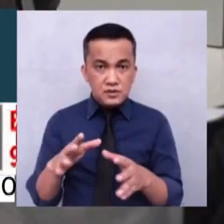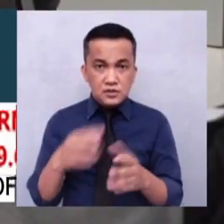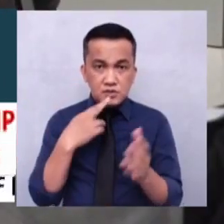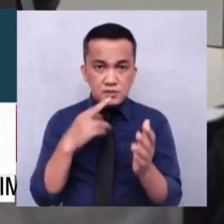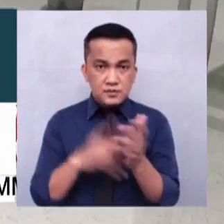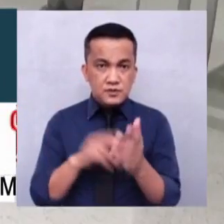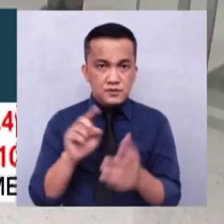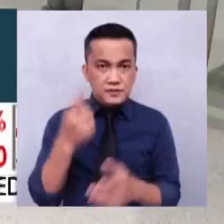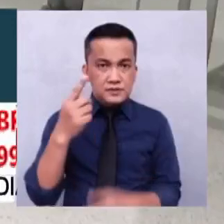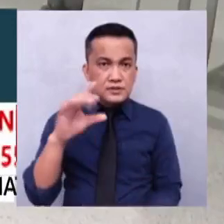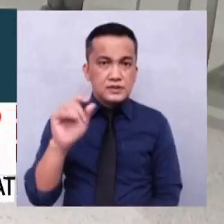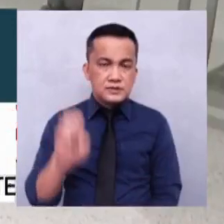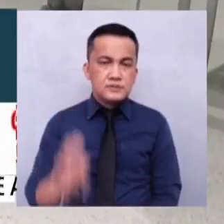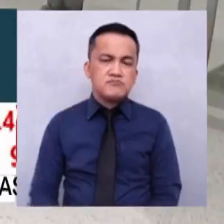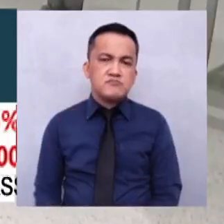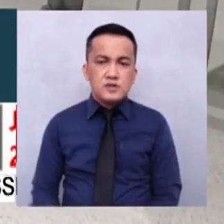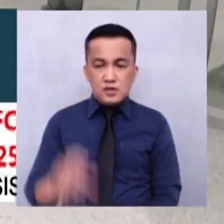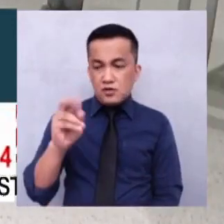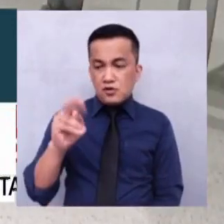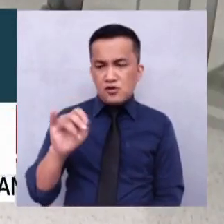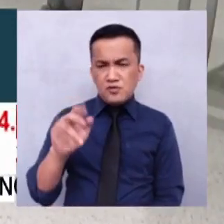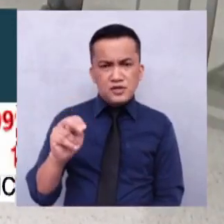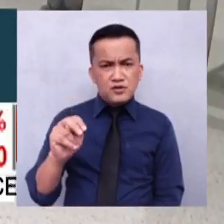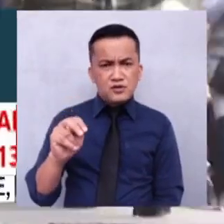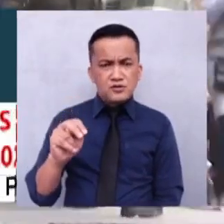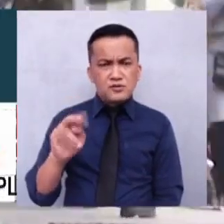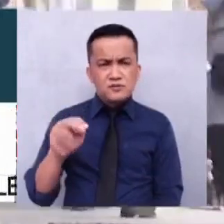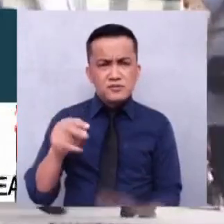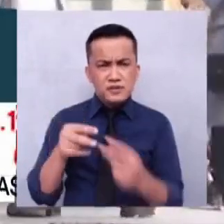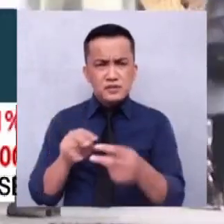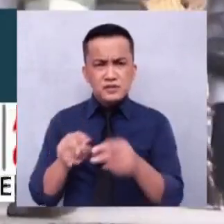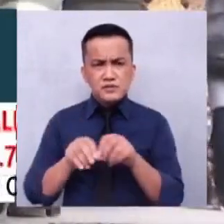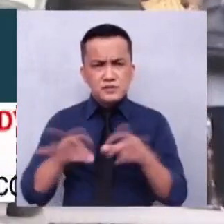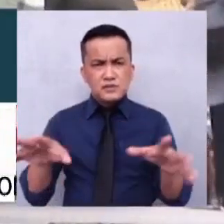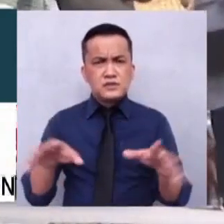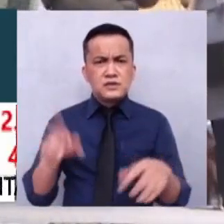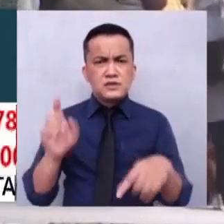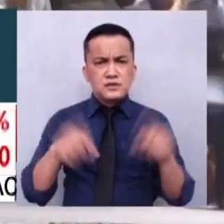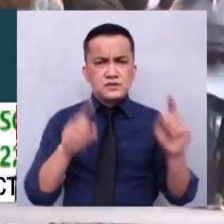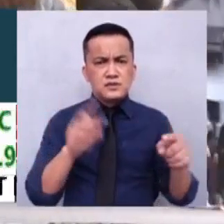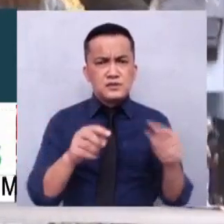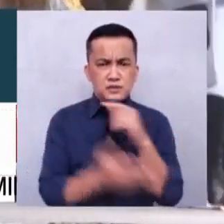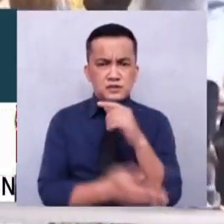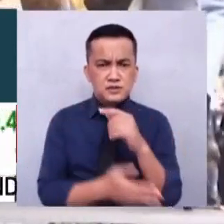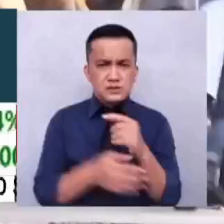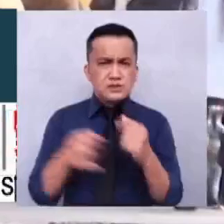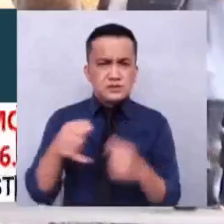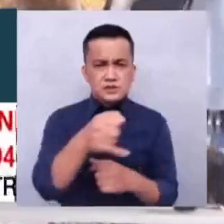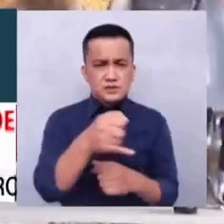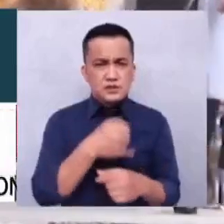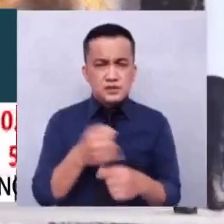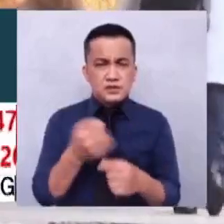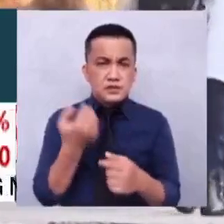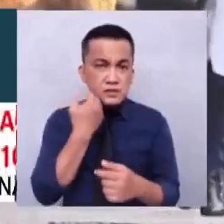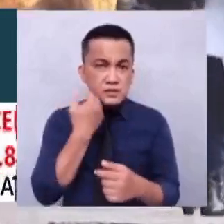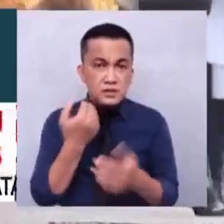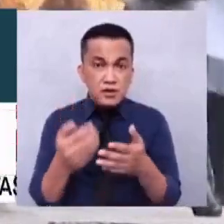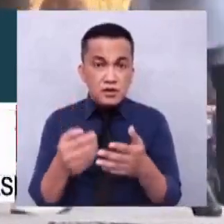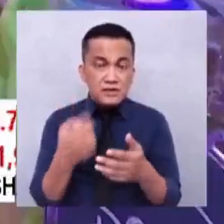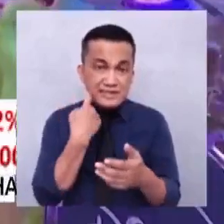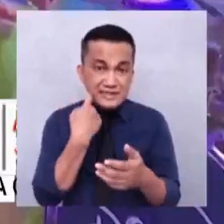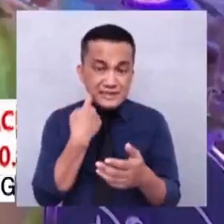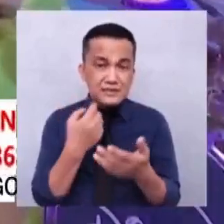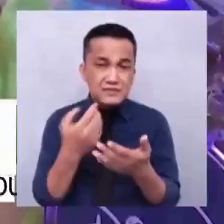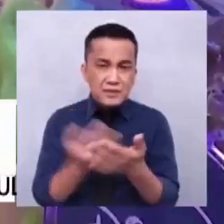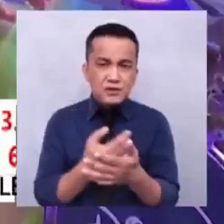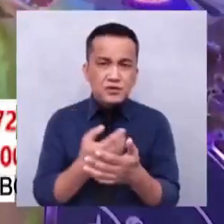cases. The Omicron variant has spread in over a dozen countries and territories now. The latest cases were detected in Japan and Brazil.